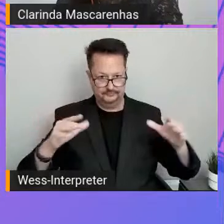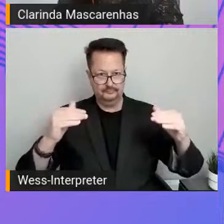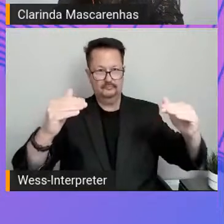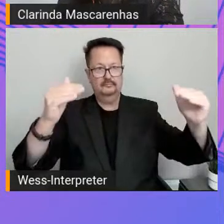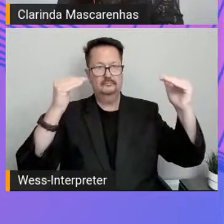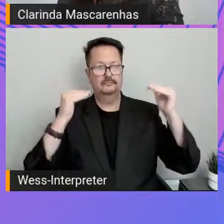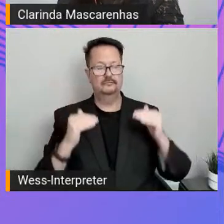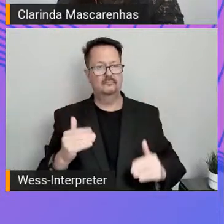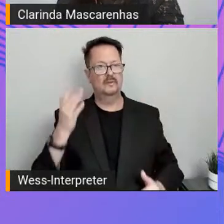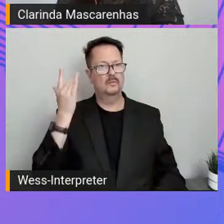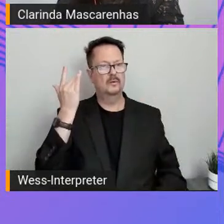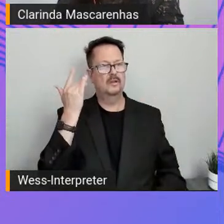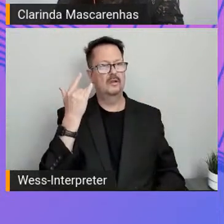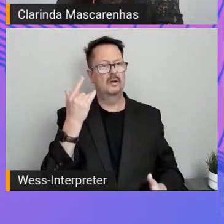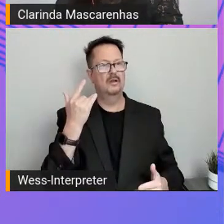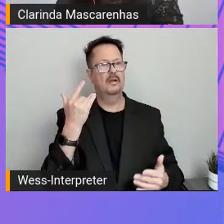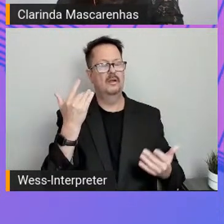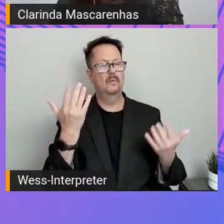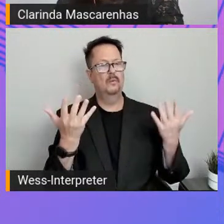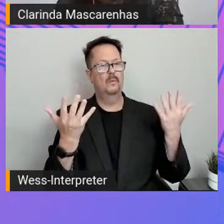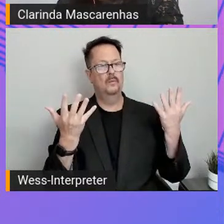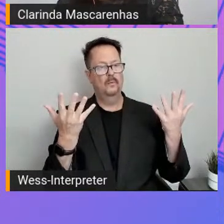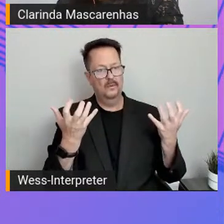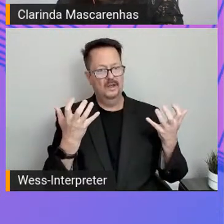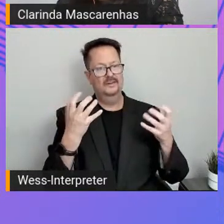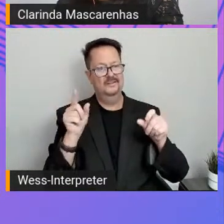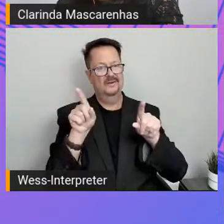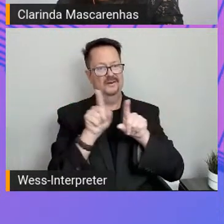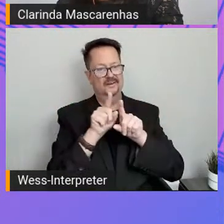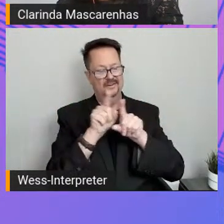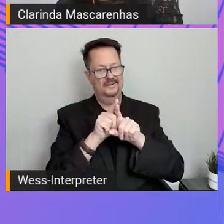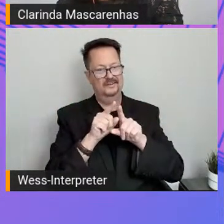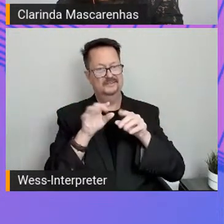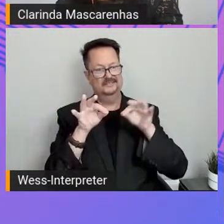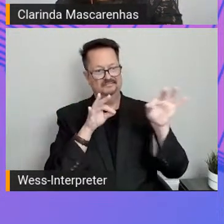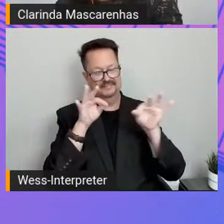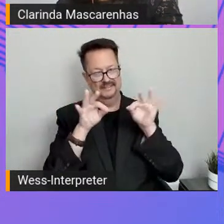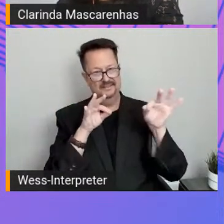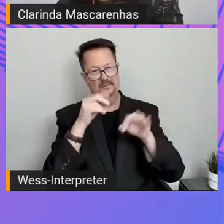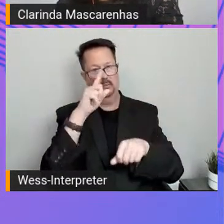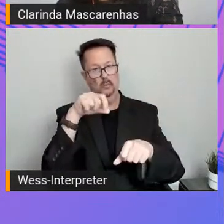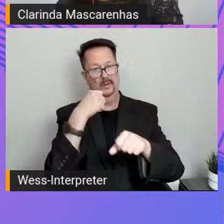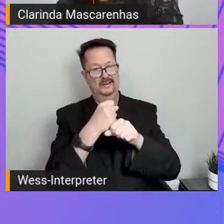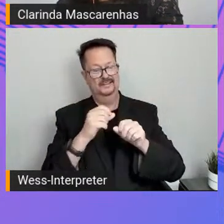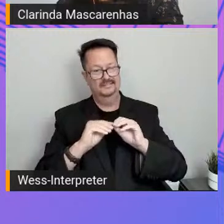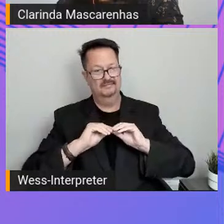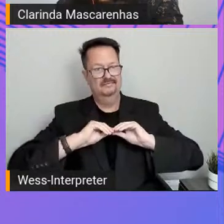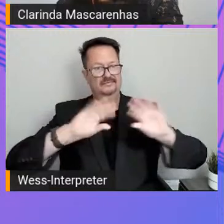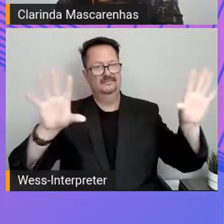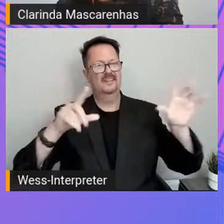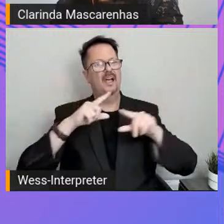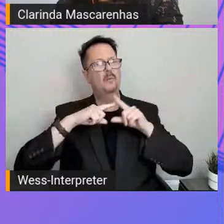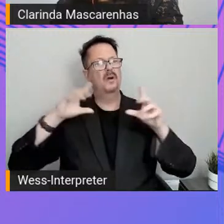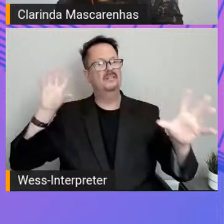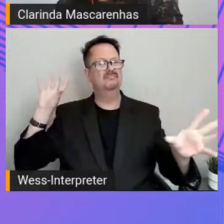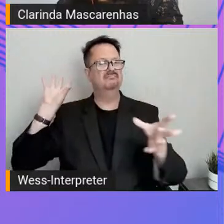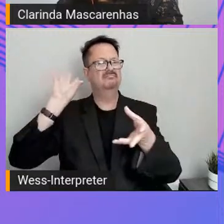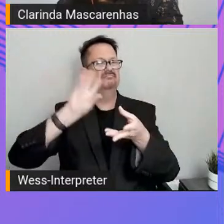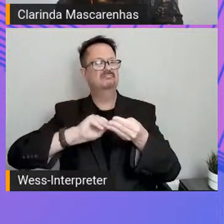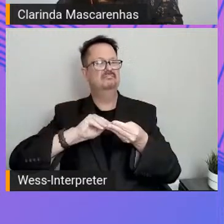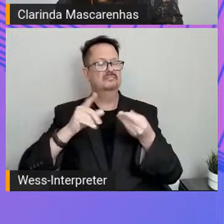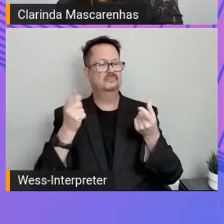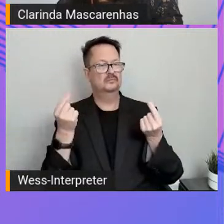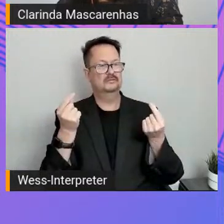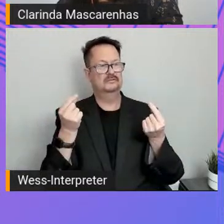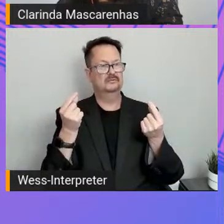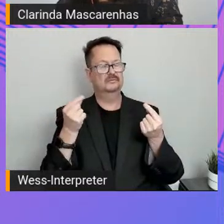What I want to also cover is since our launch, since the 1-year launch, I wanted to quickly recap on what are the capabilities that we have actually